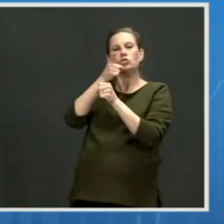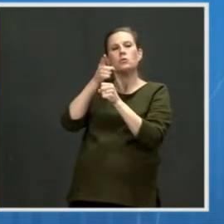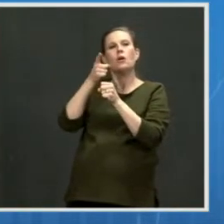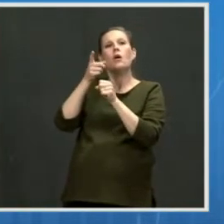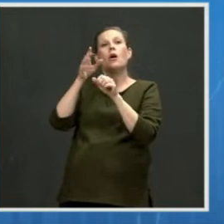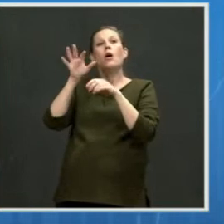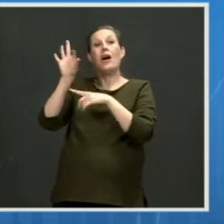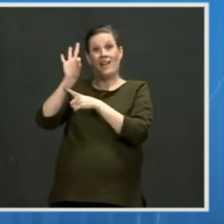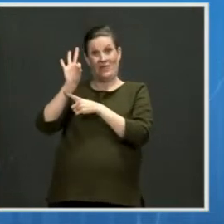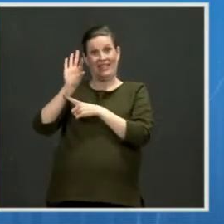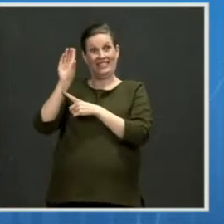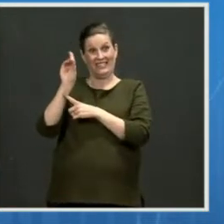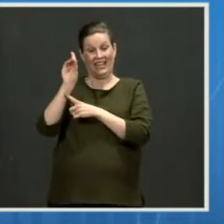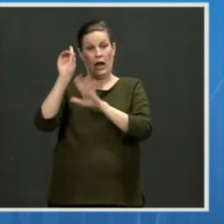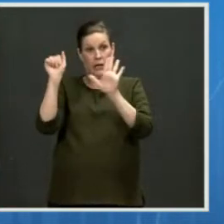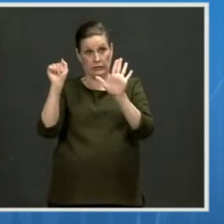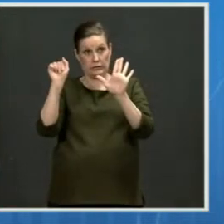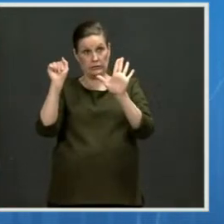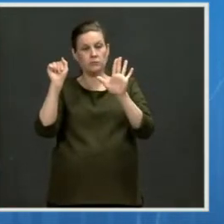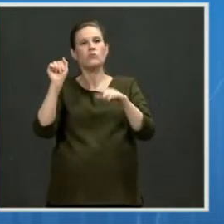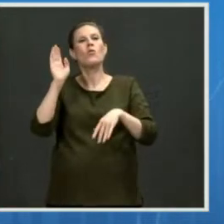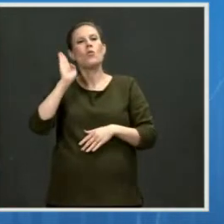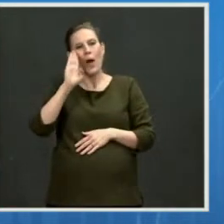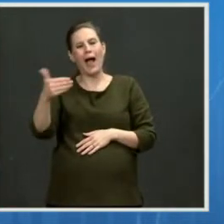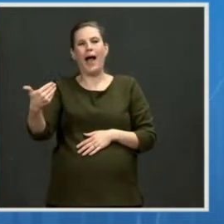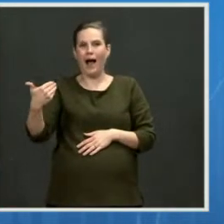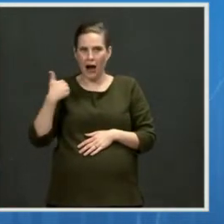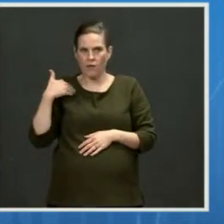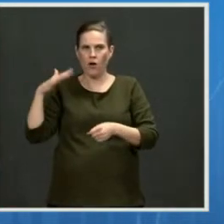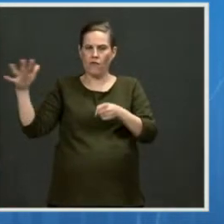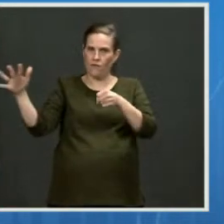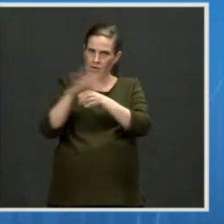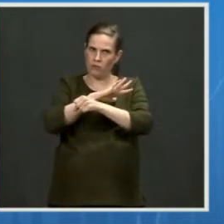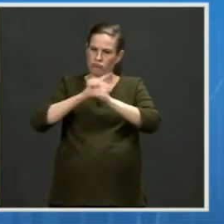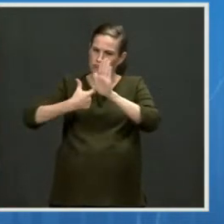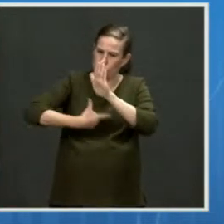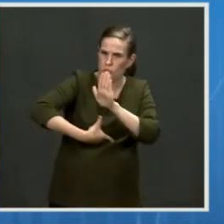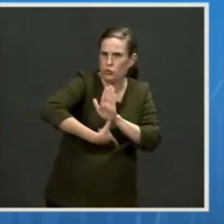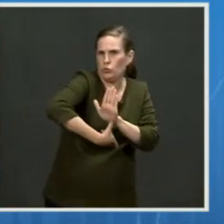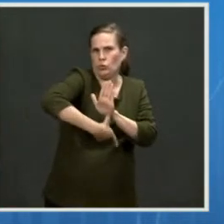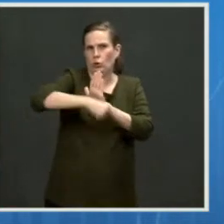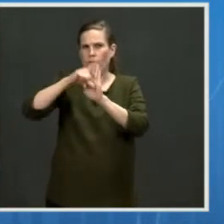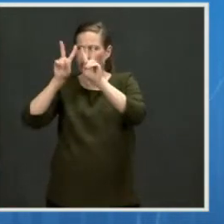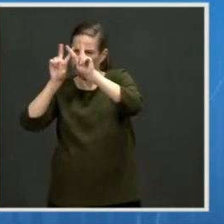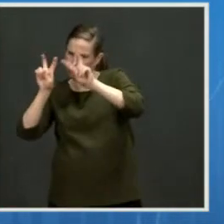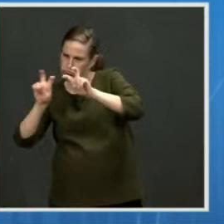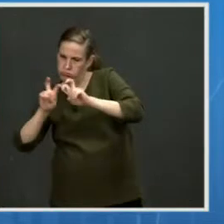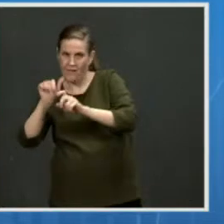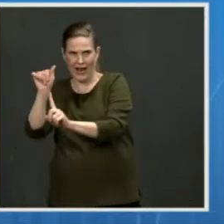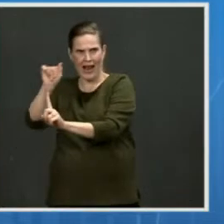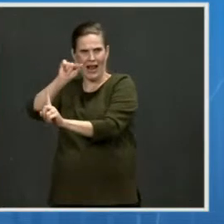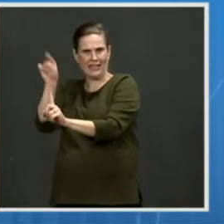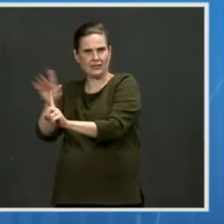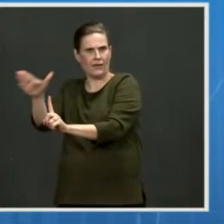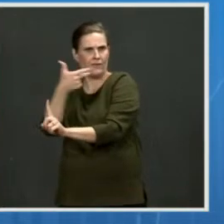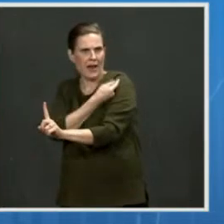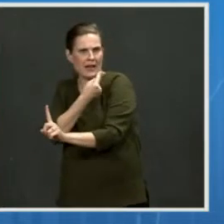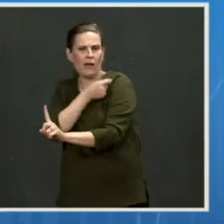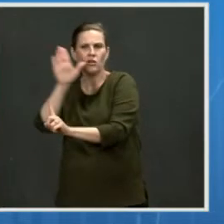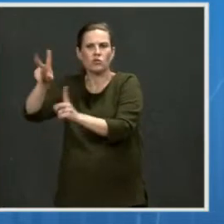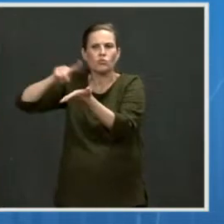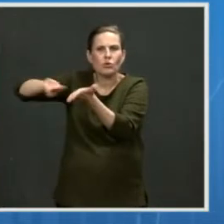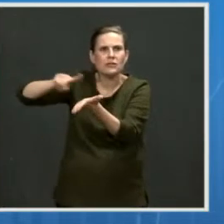will conduct a completely thorough analysis of the application that's submitted and all the data from